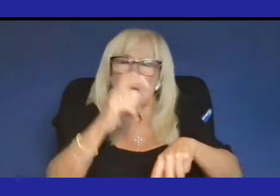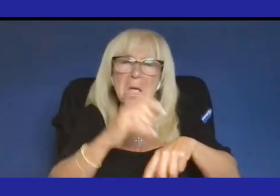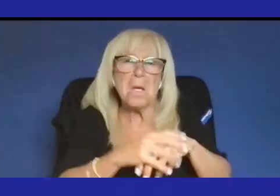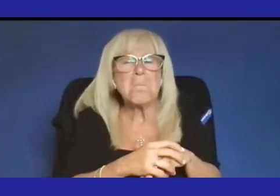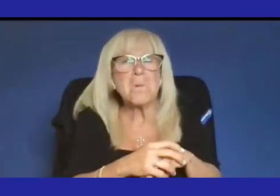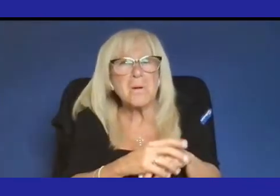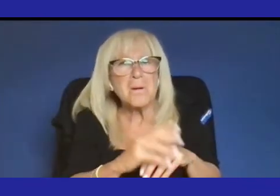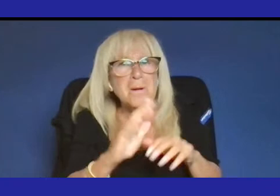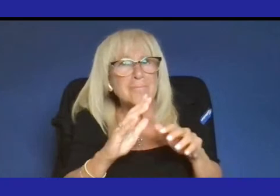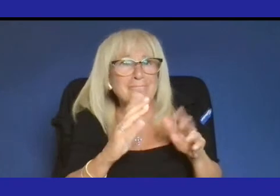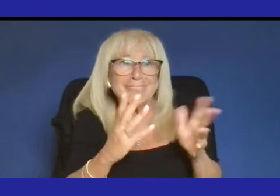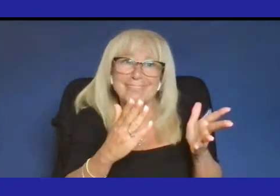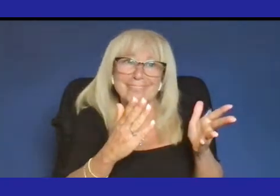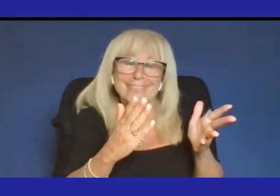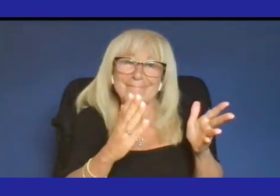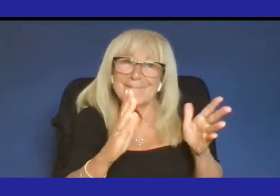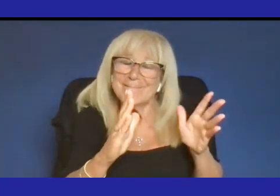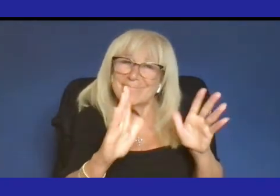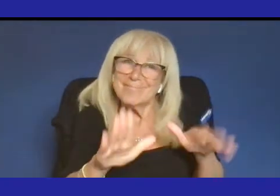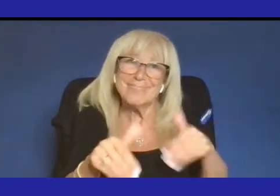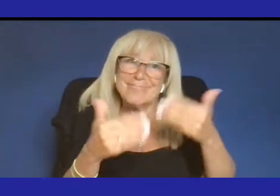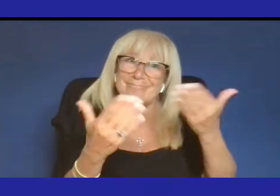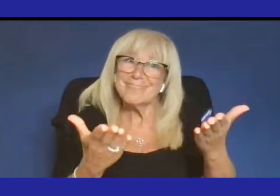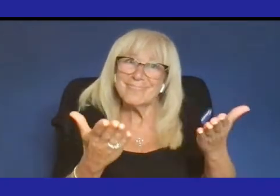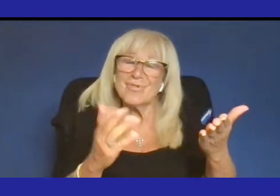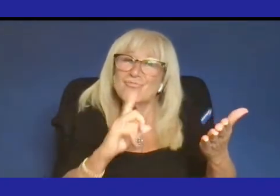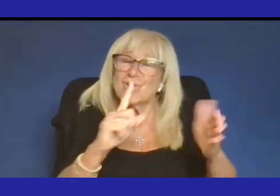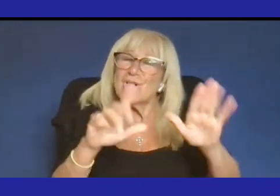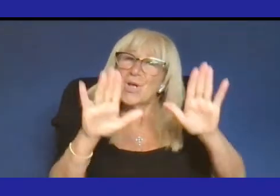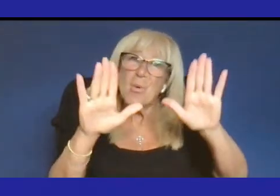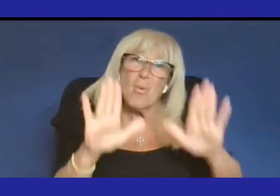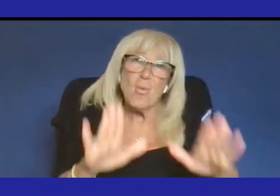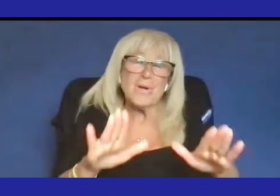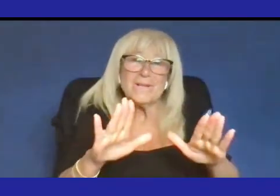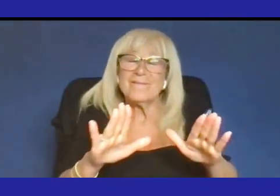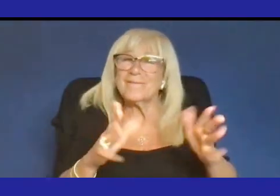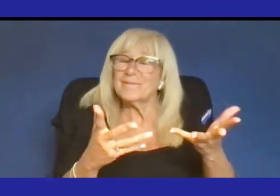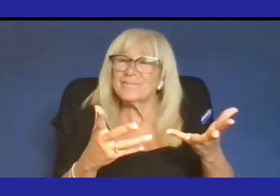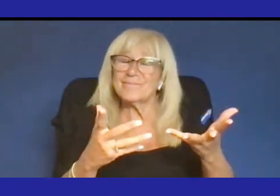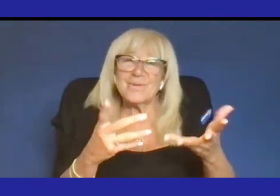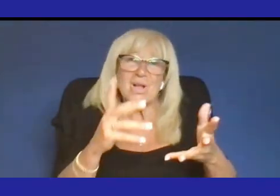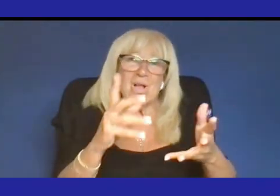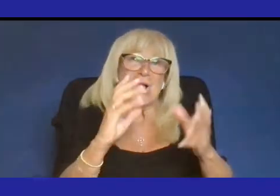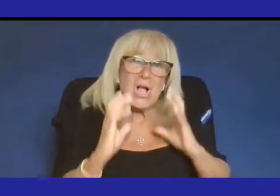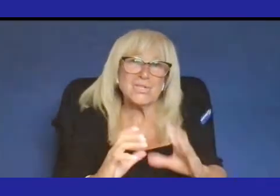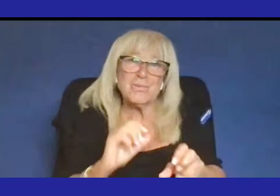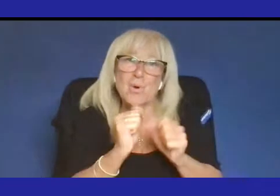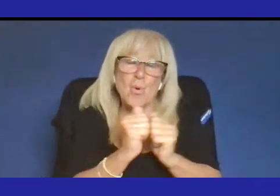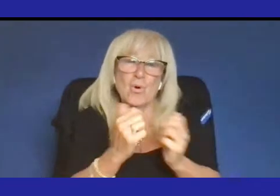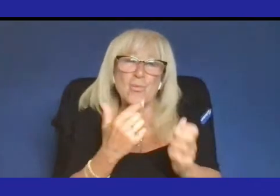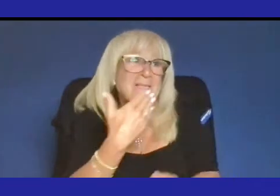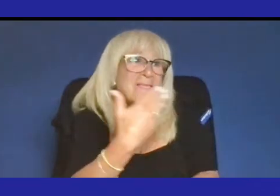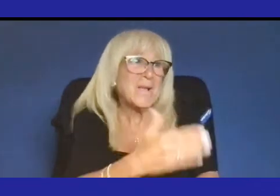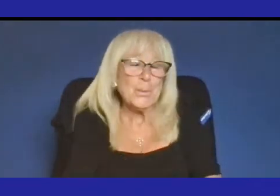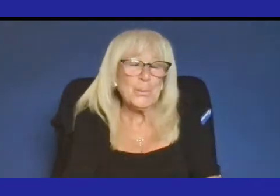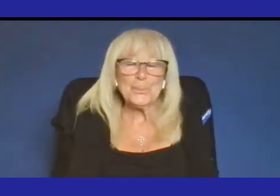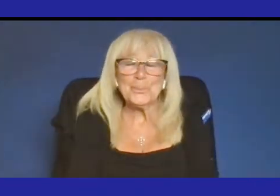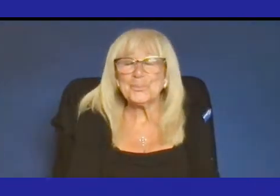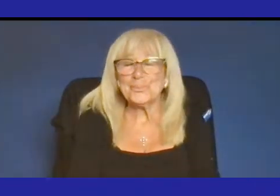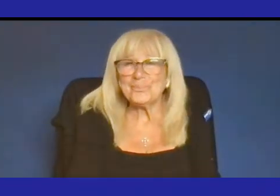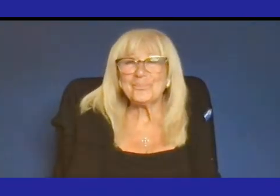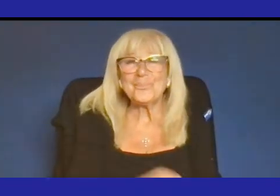deliver. Really a wonderful team as a customer to work with. That's great to hear. So thank you very much. It's very nice. Okay,